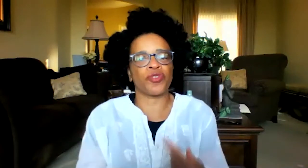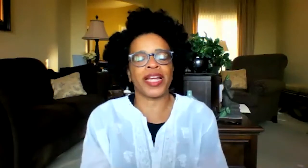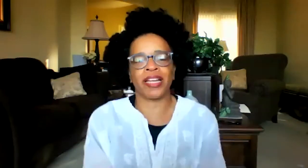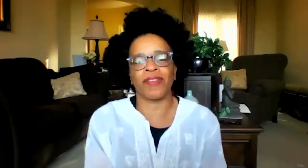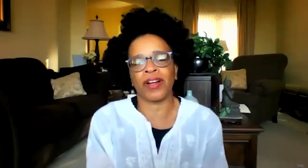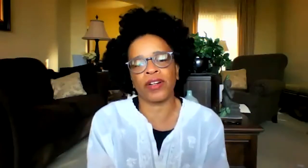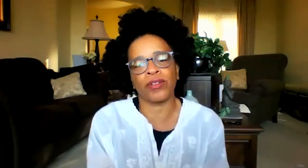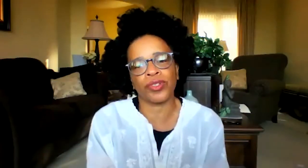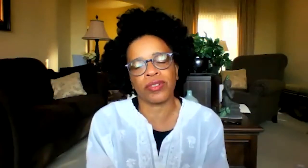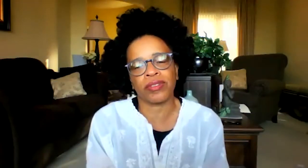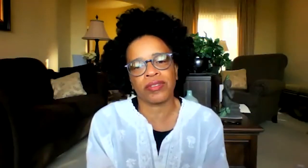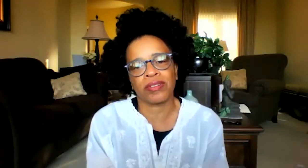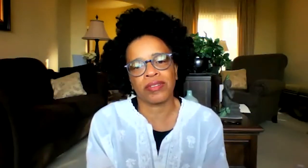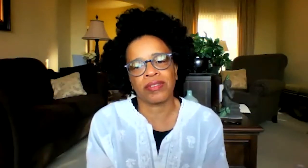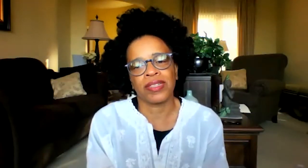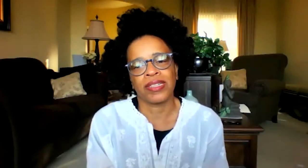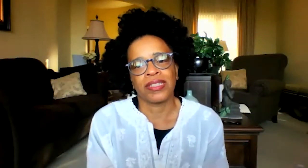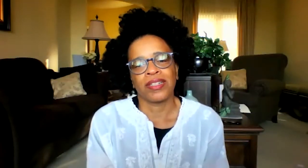that's been a training of our culture.